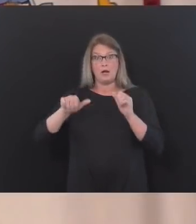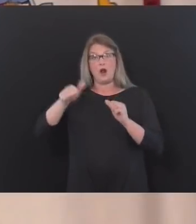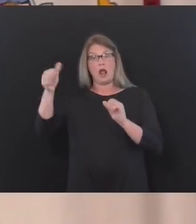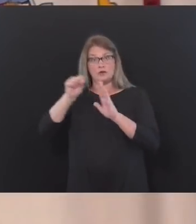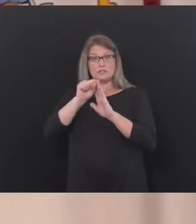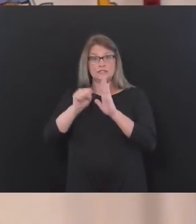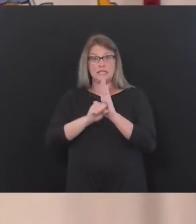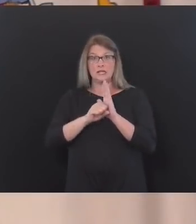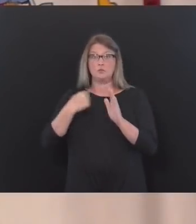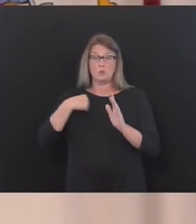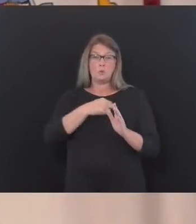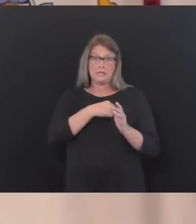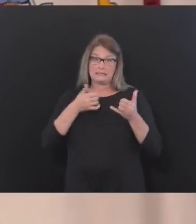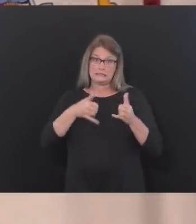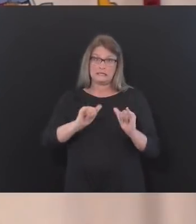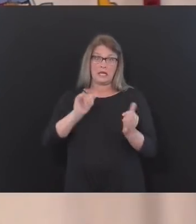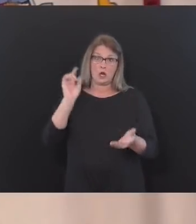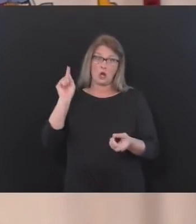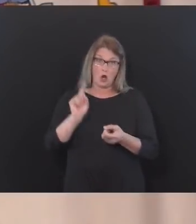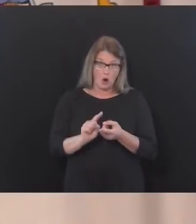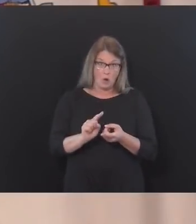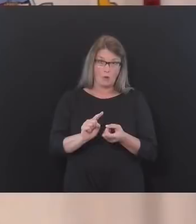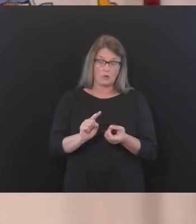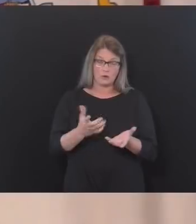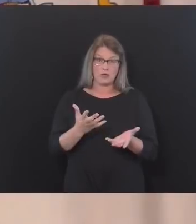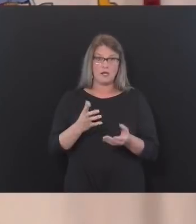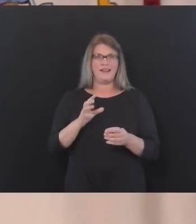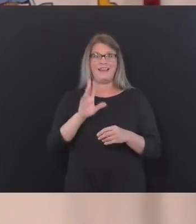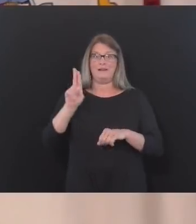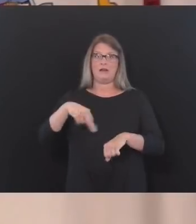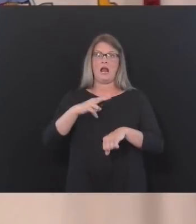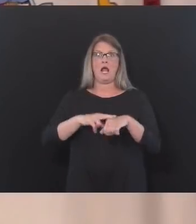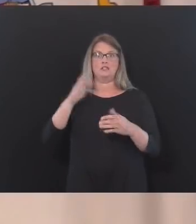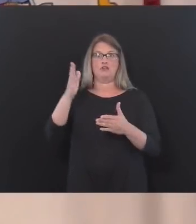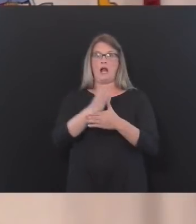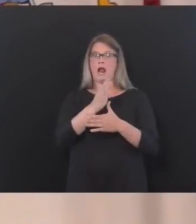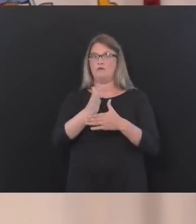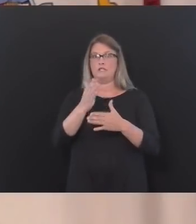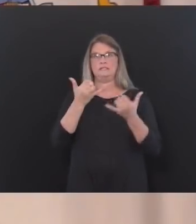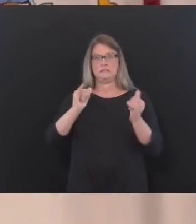and surely significantly below the national average,